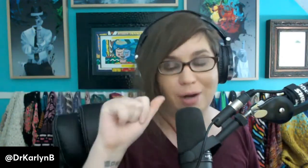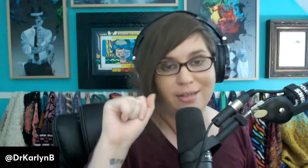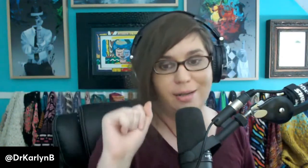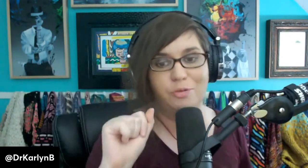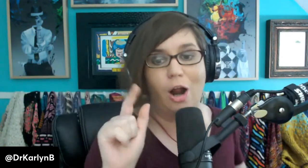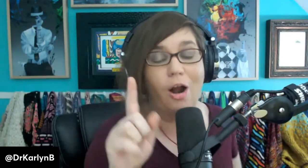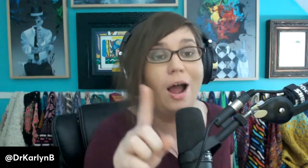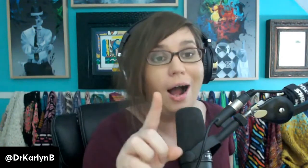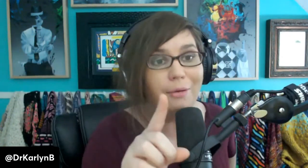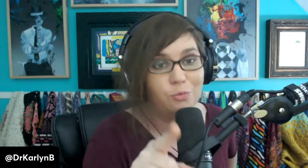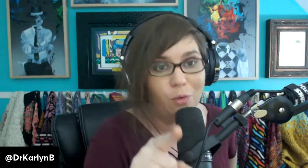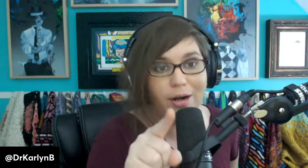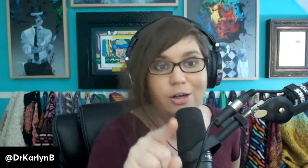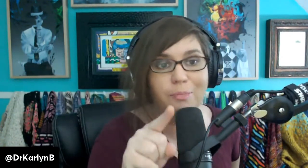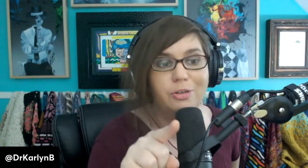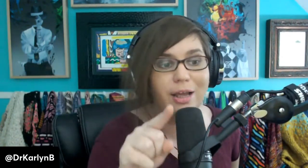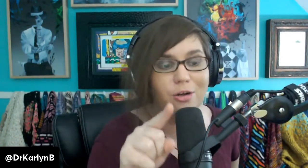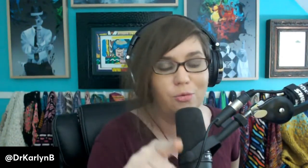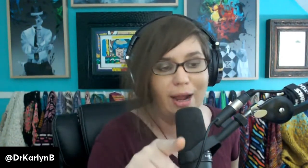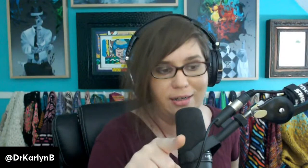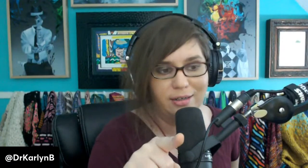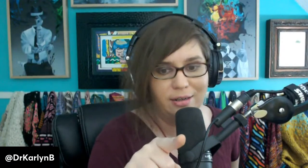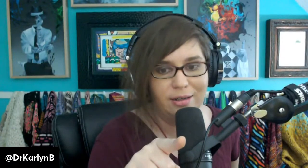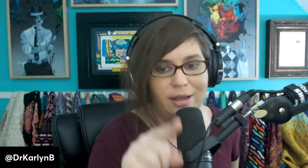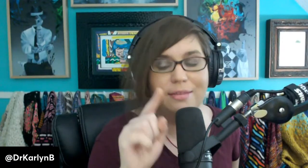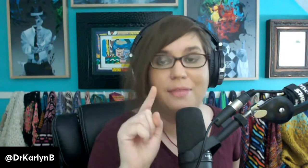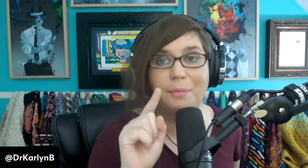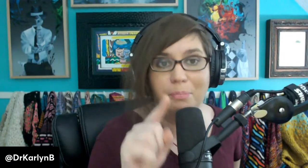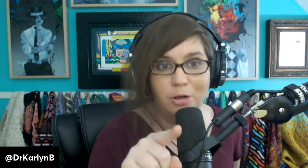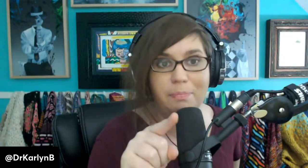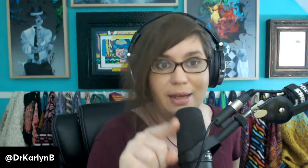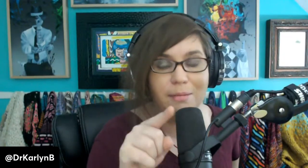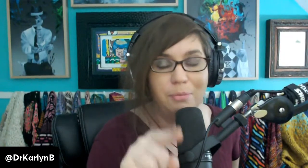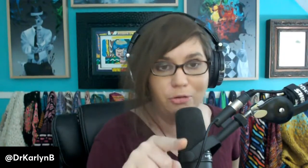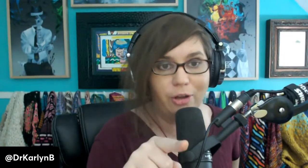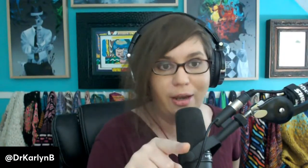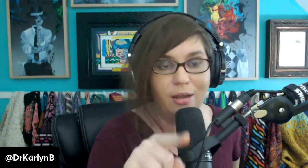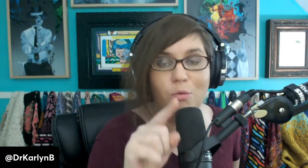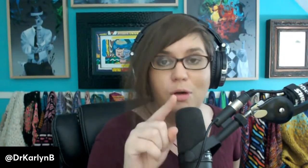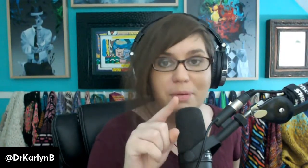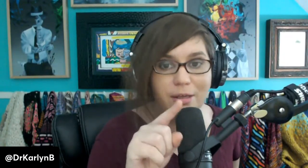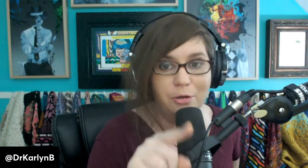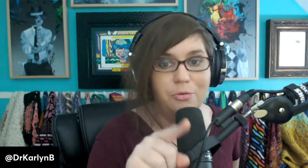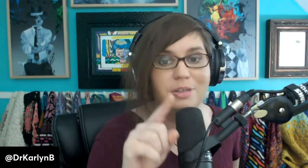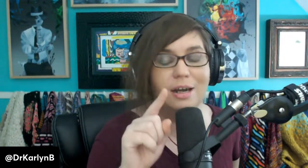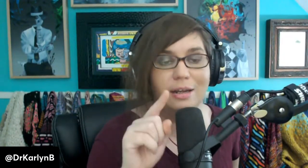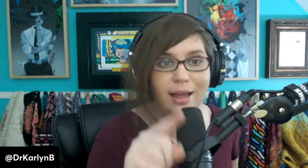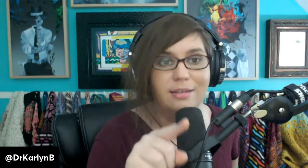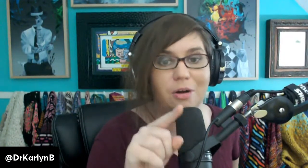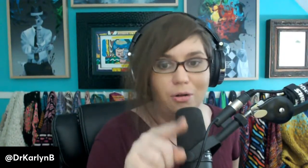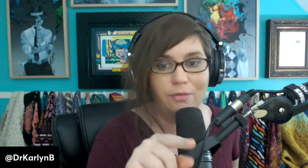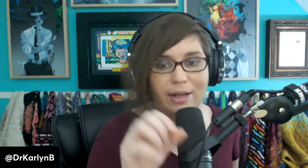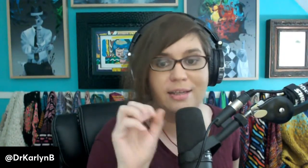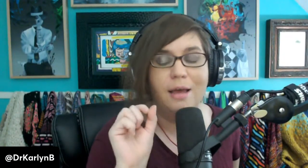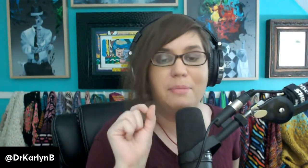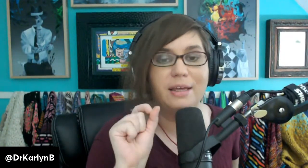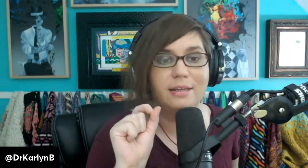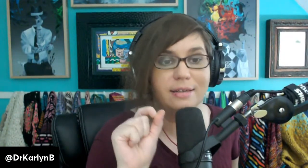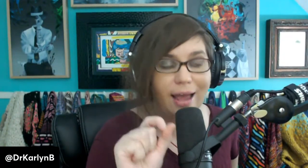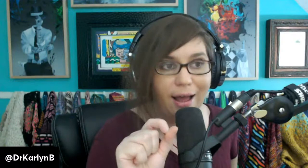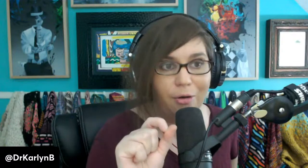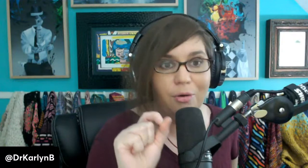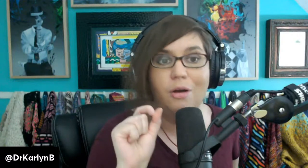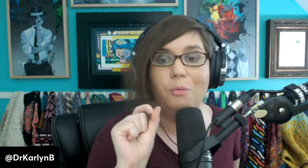is right tip jar. I was 100% correct that the book banning bullshit would be used against all of us.